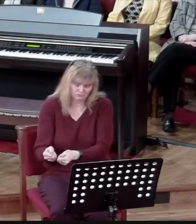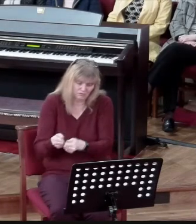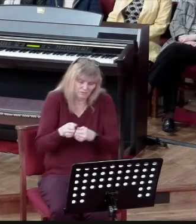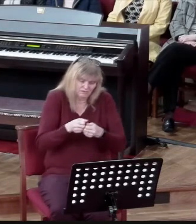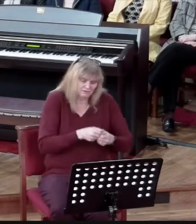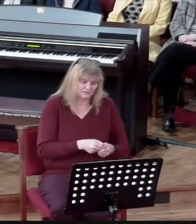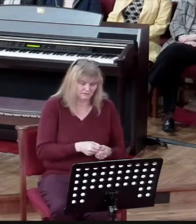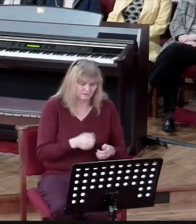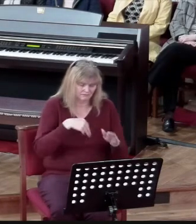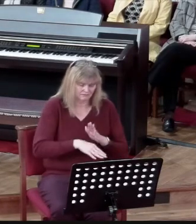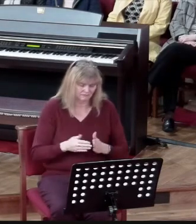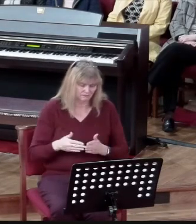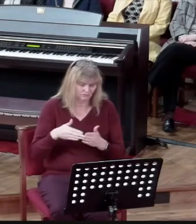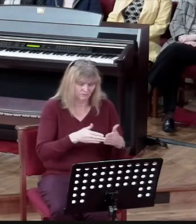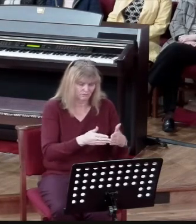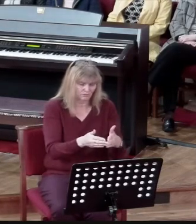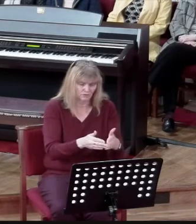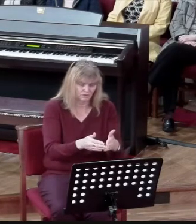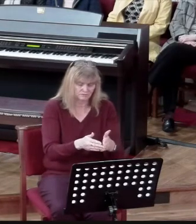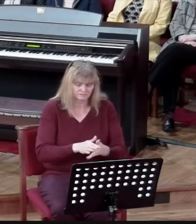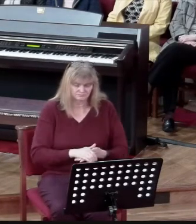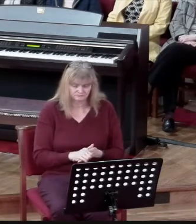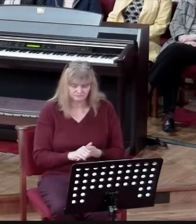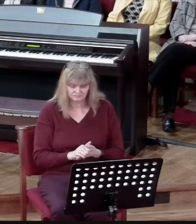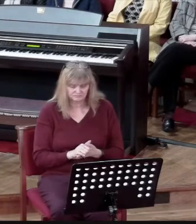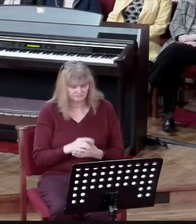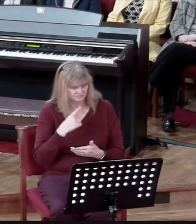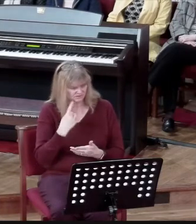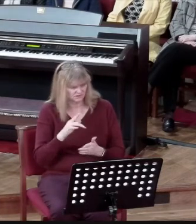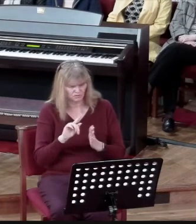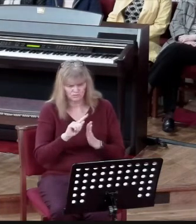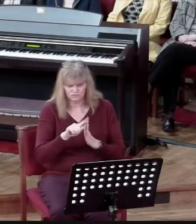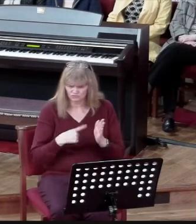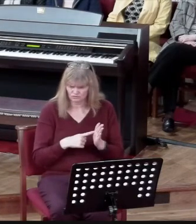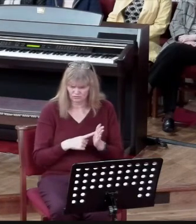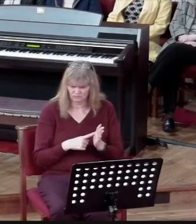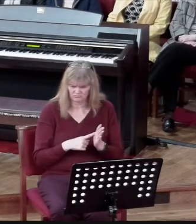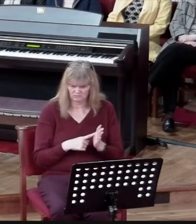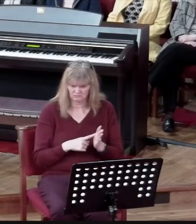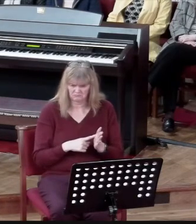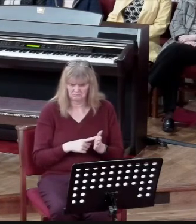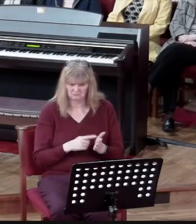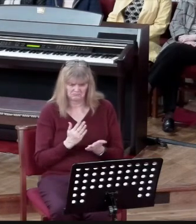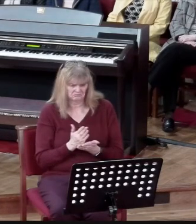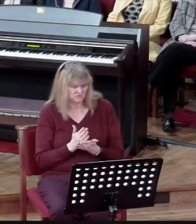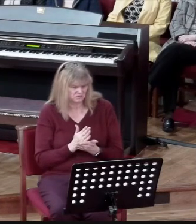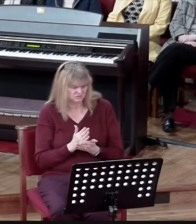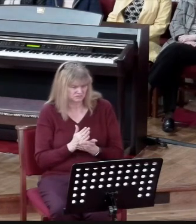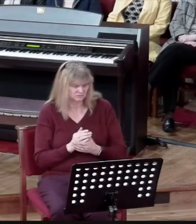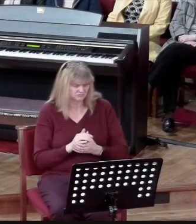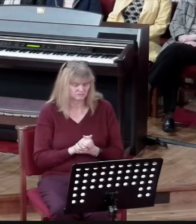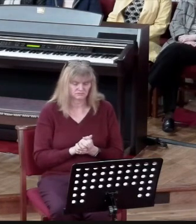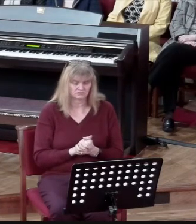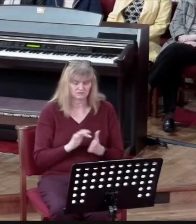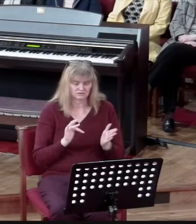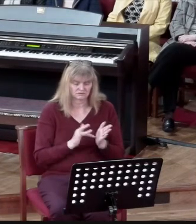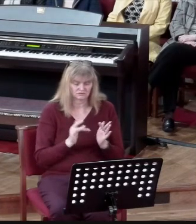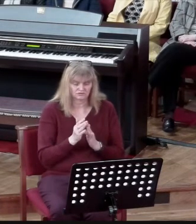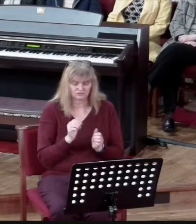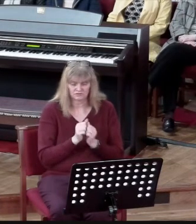is probably John, almost definitely John, the writer of the gospel, the disciple, James's brother John.